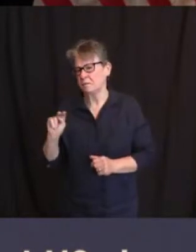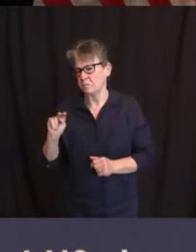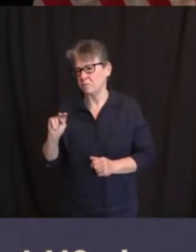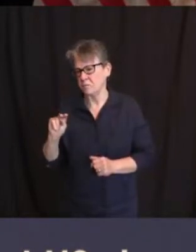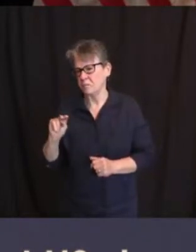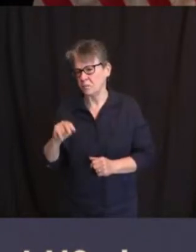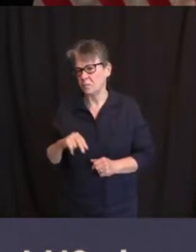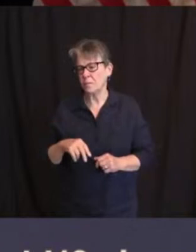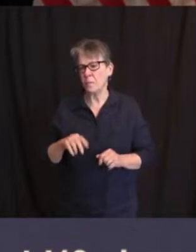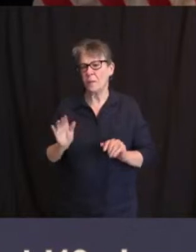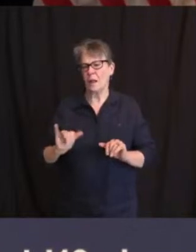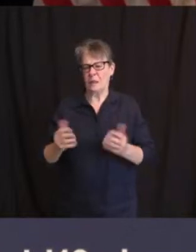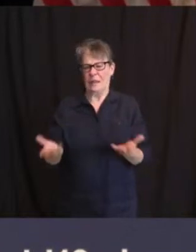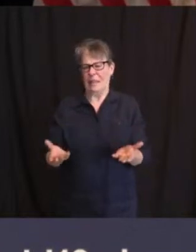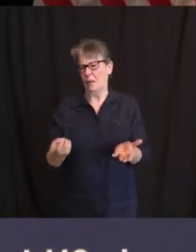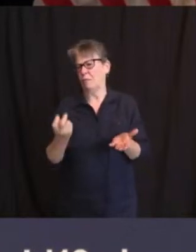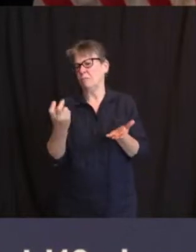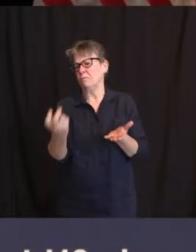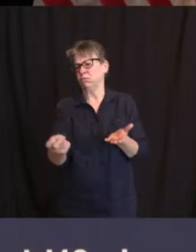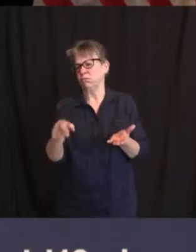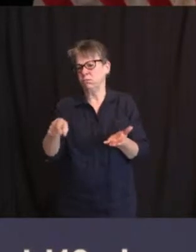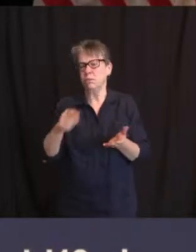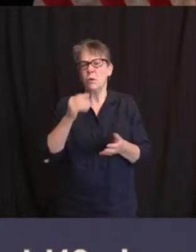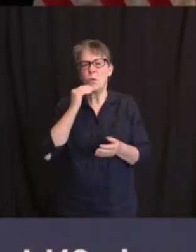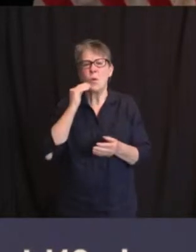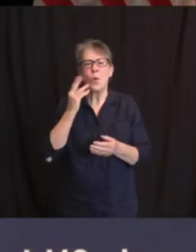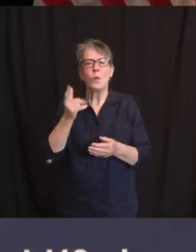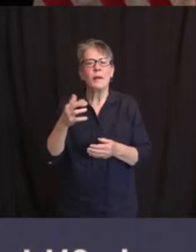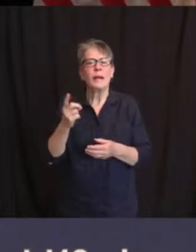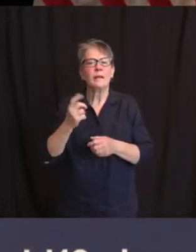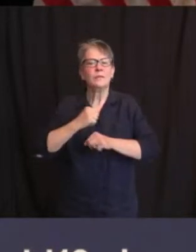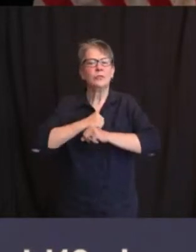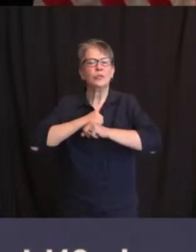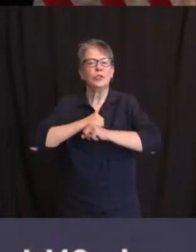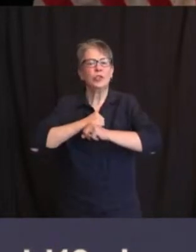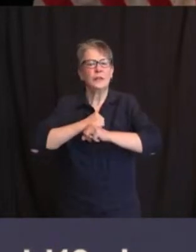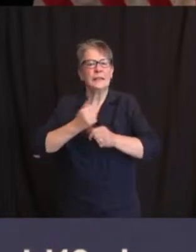I'm sure we'll have Chief Counsel Matt Platkin with us shortly.